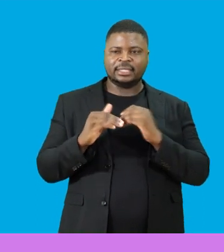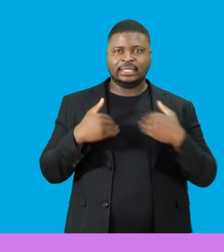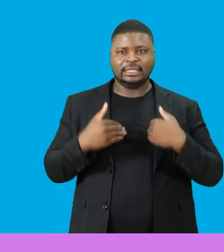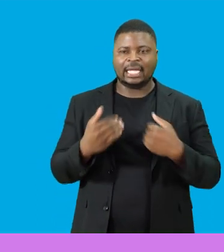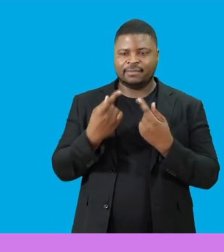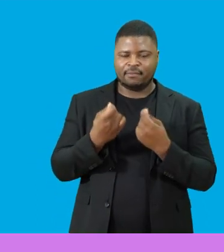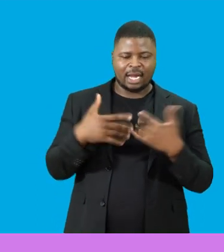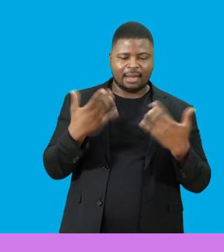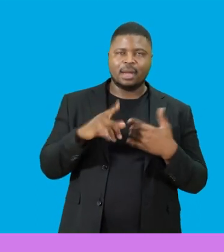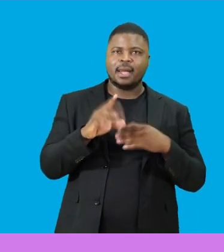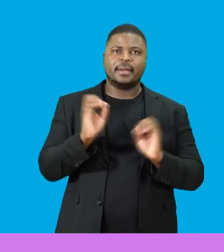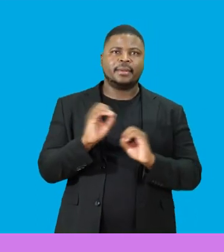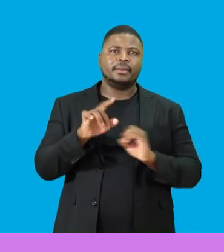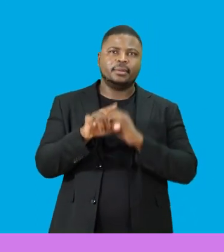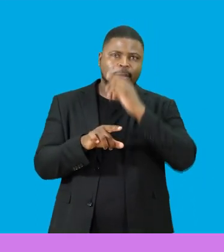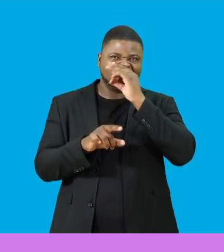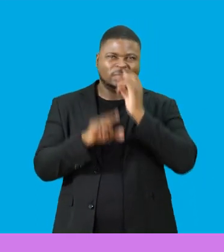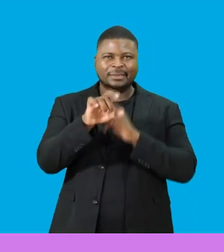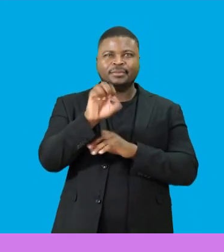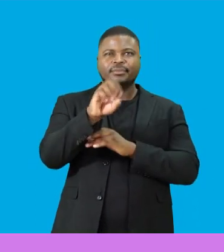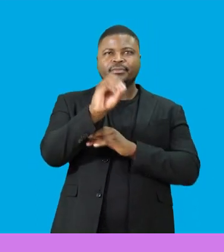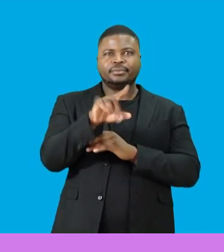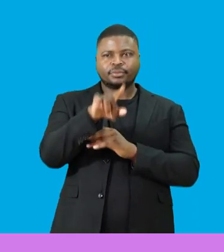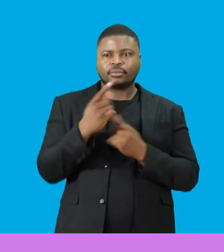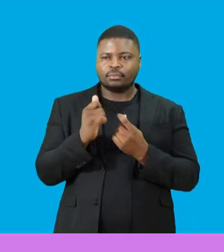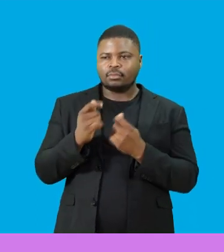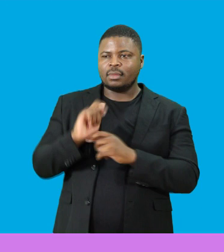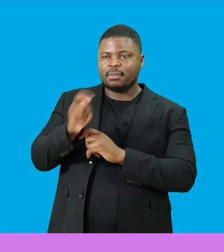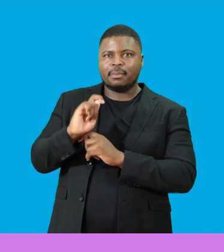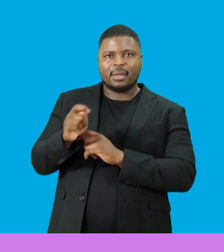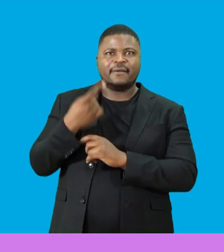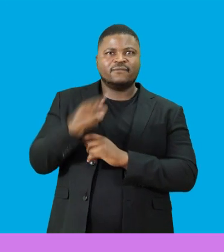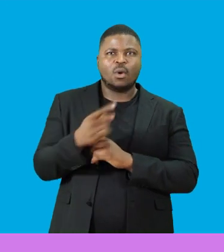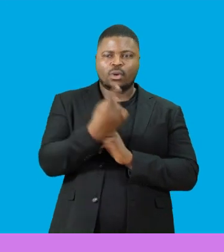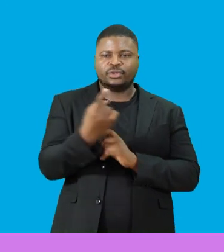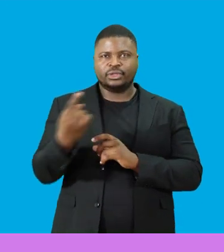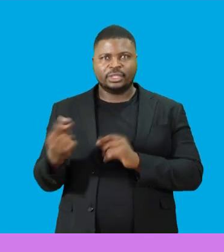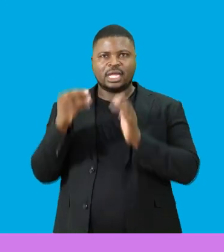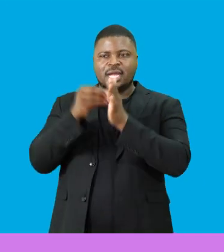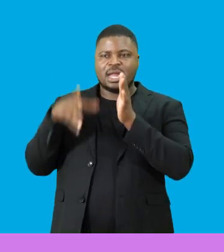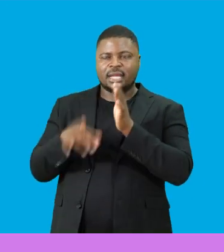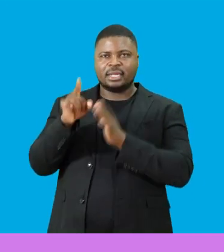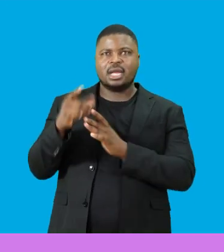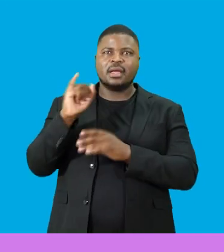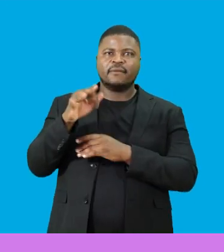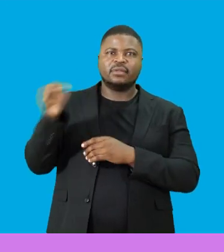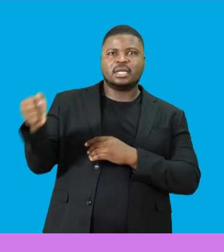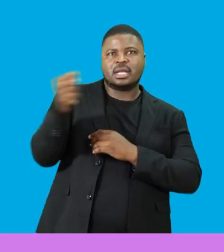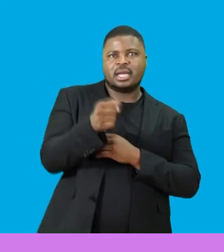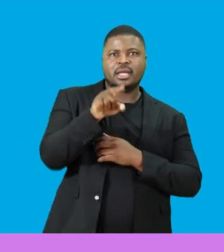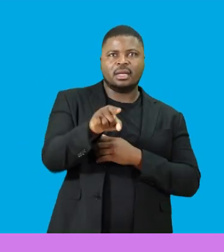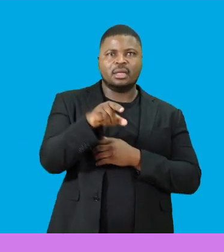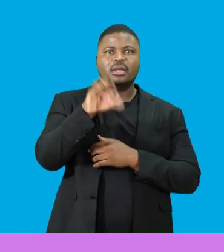B says, determine the formula used to calculate the cost per learners if taxi A is